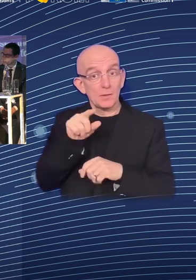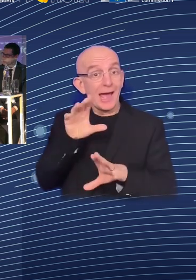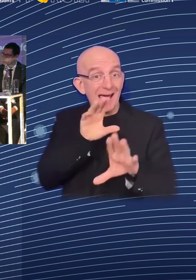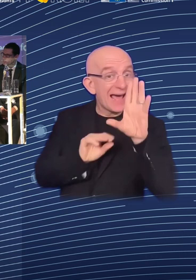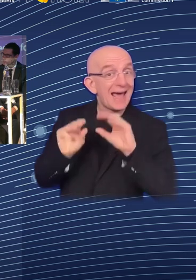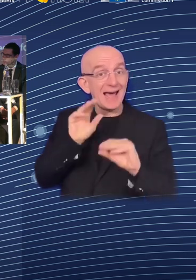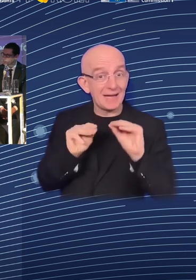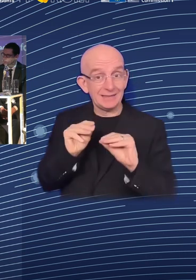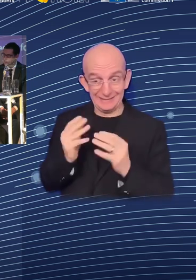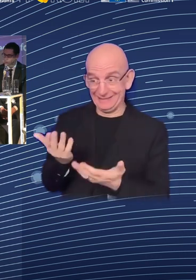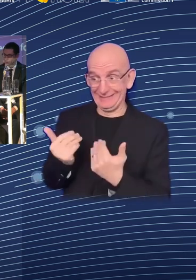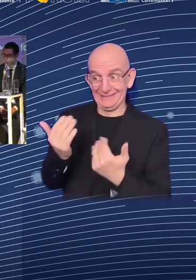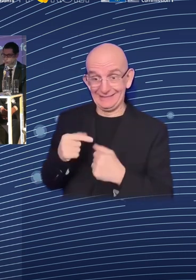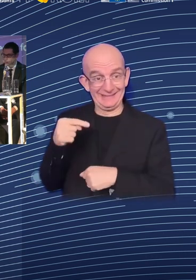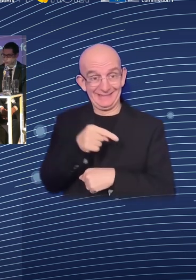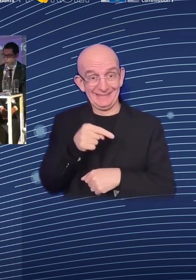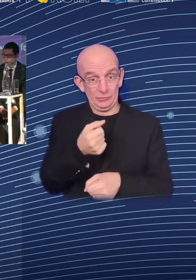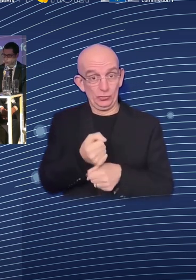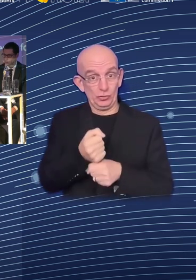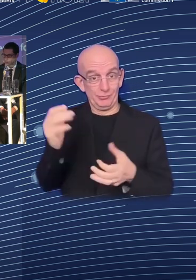if employee